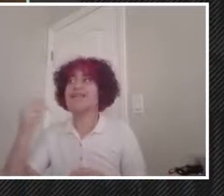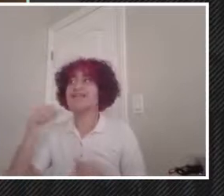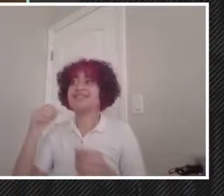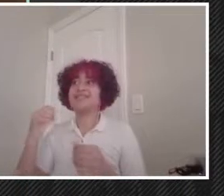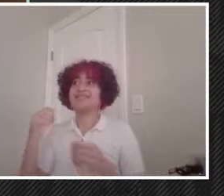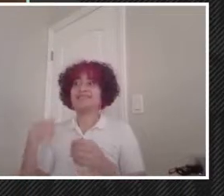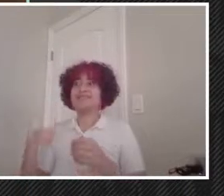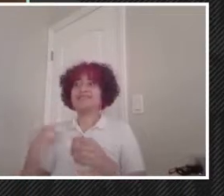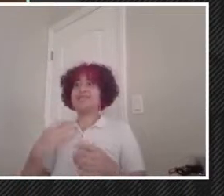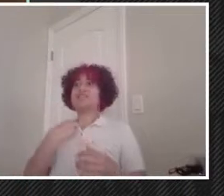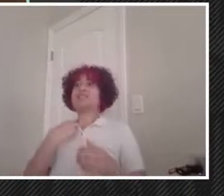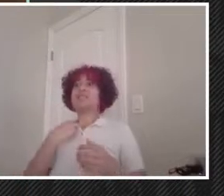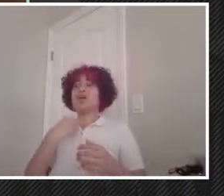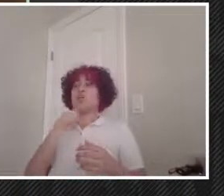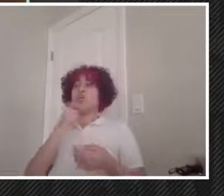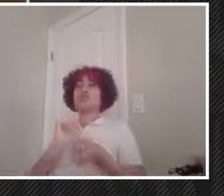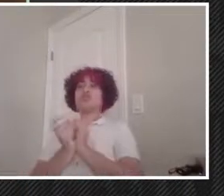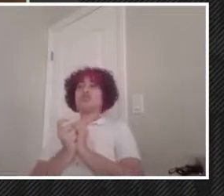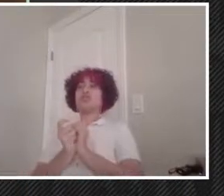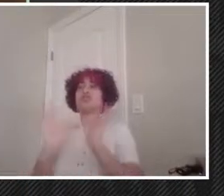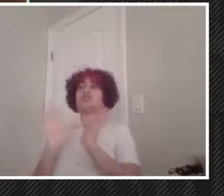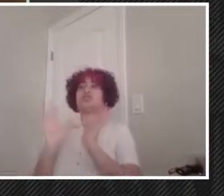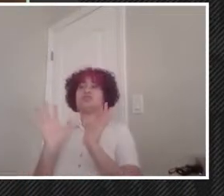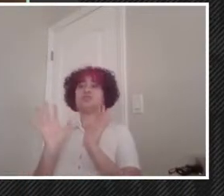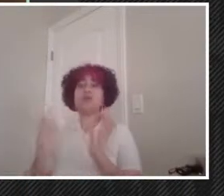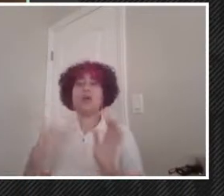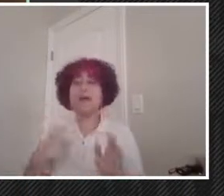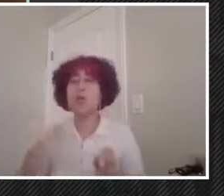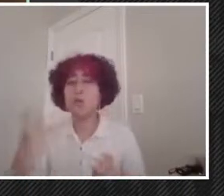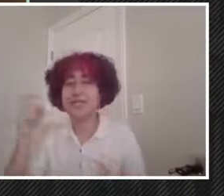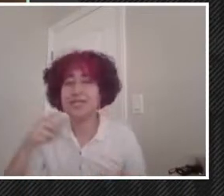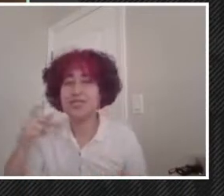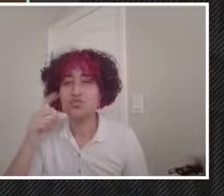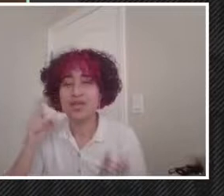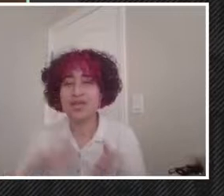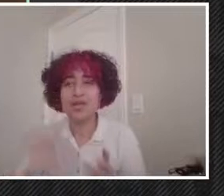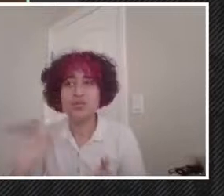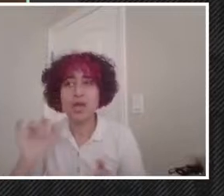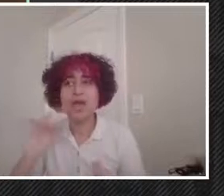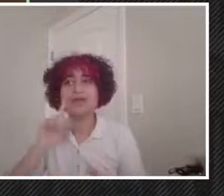archaic laws in terms of accountability, and where the Department of Justice and the federal